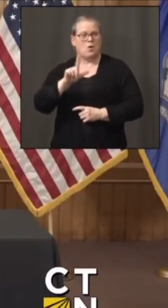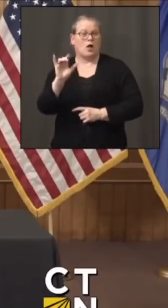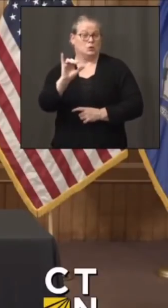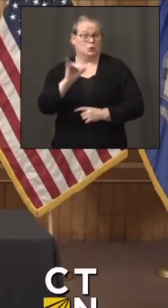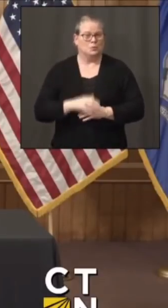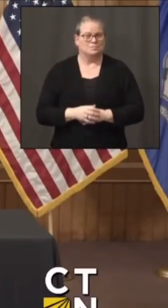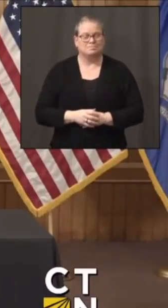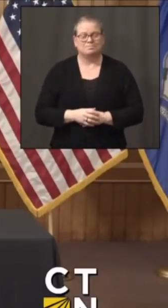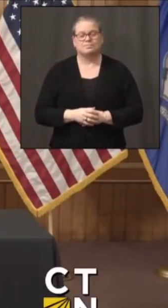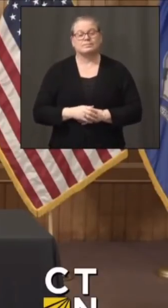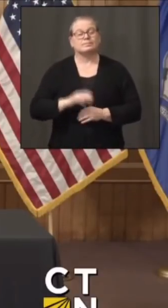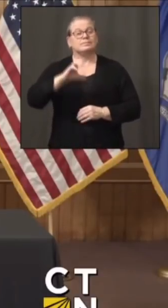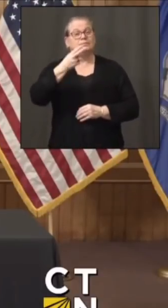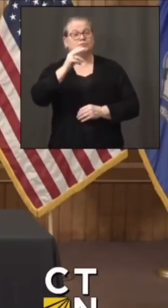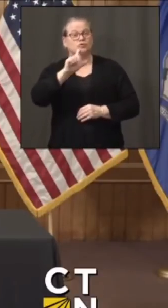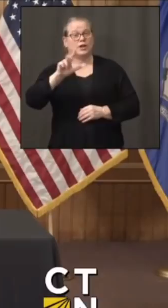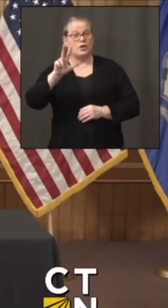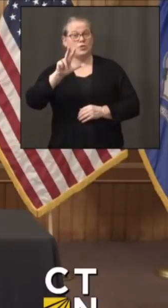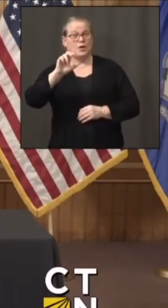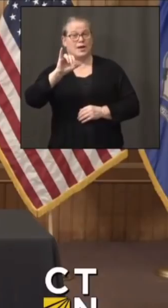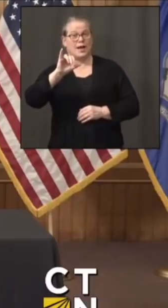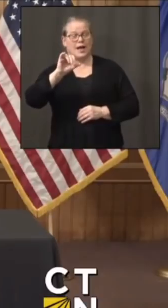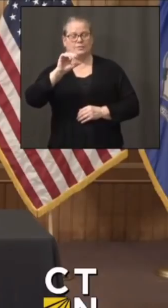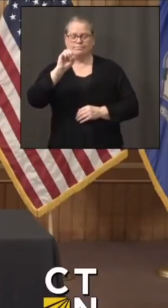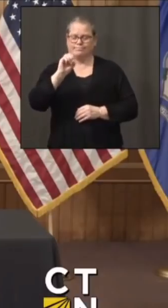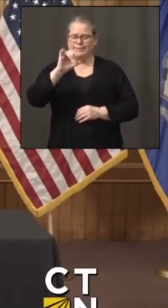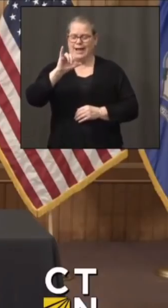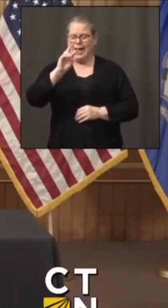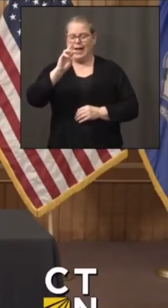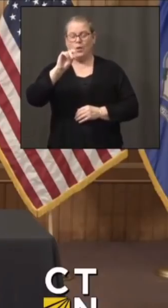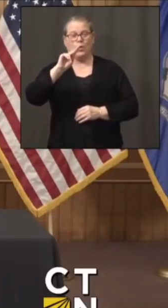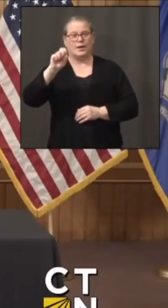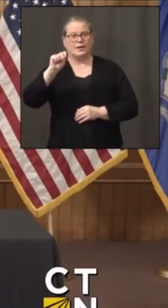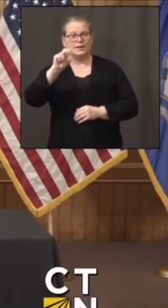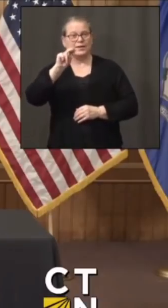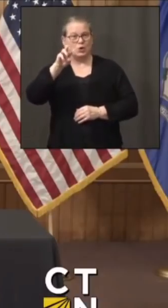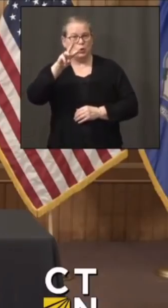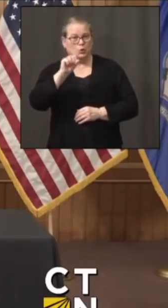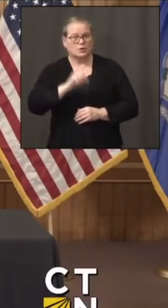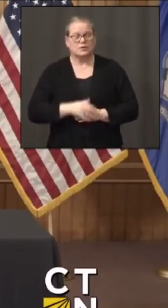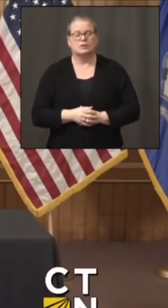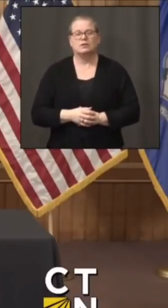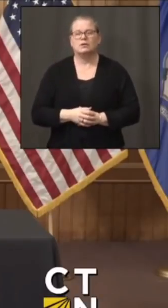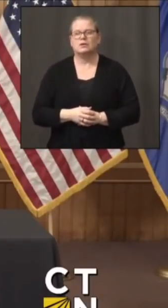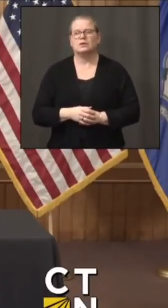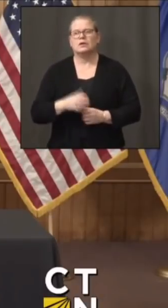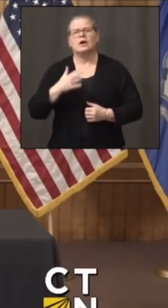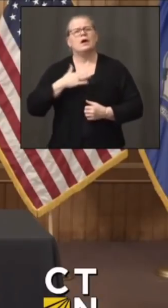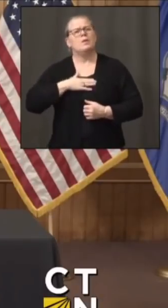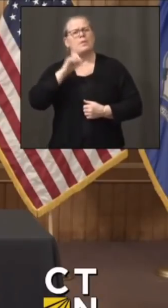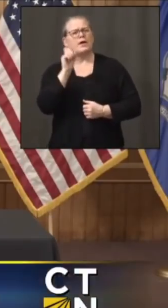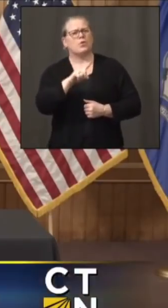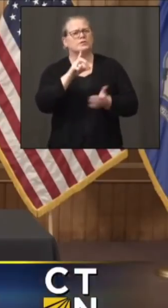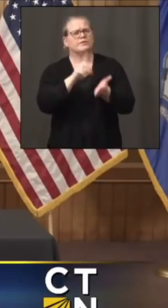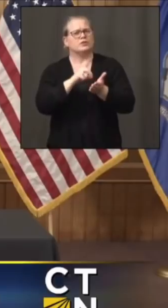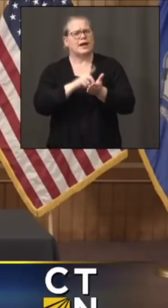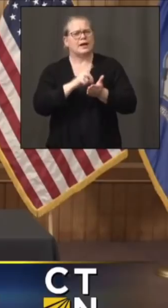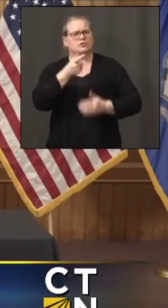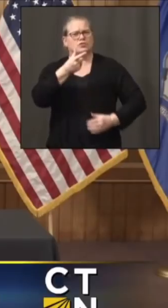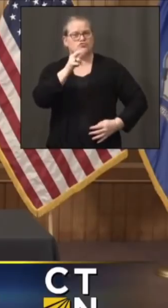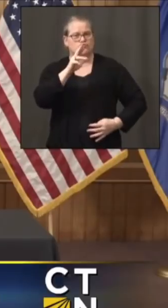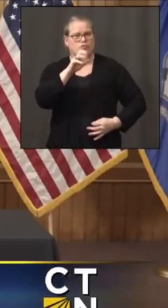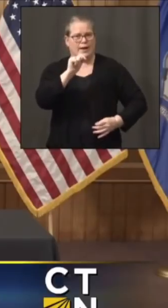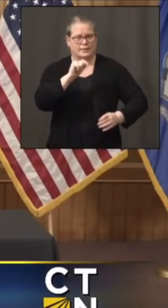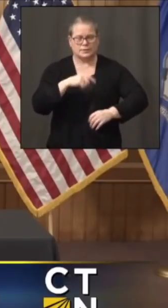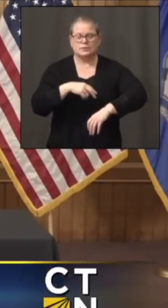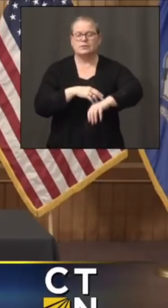Channel 3 Eyewitness News. Yes, I guess, my first question will be for Dr. Grant. It's been a few hours